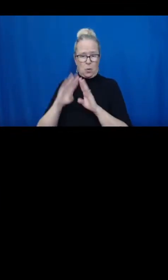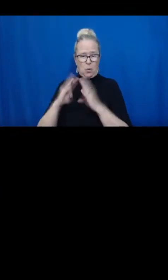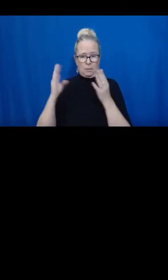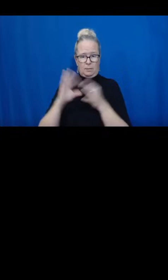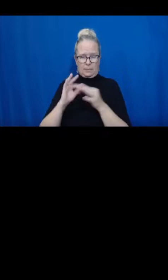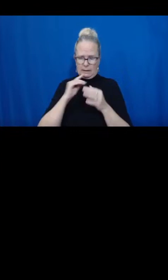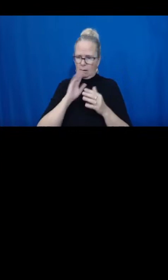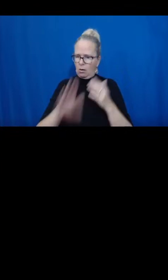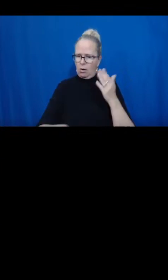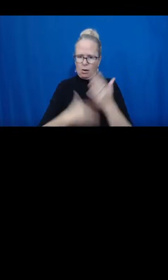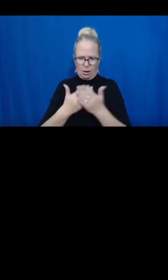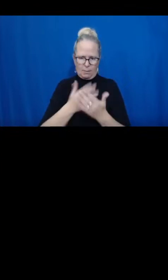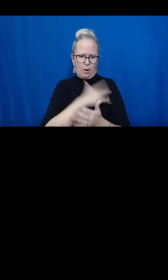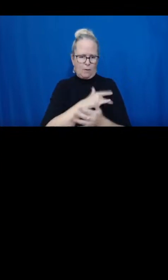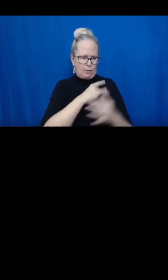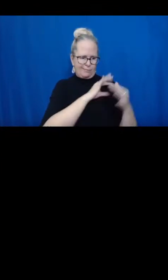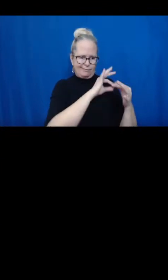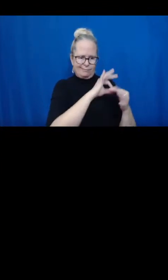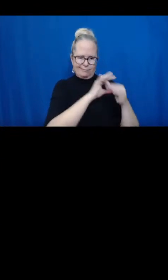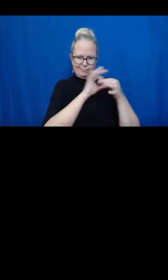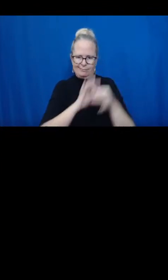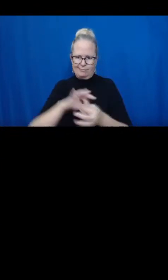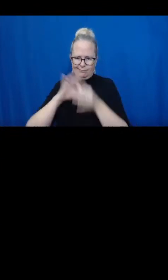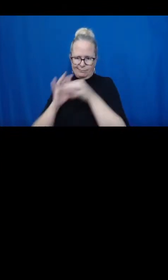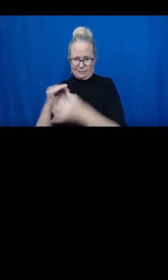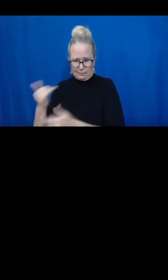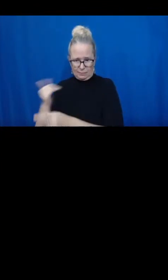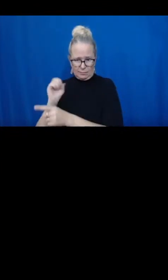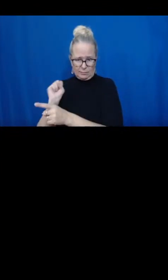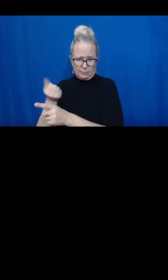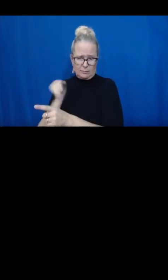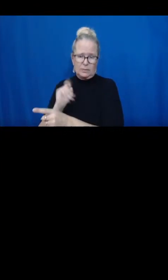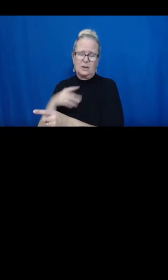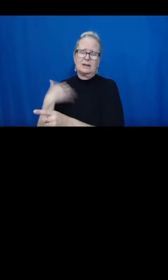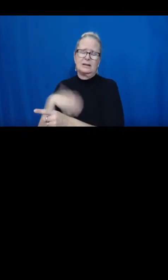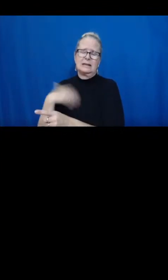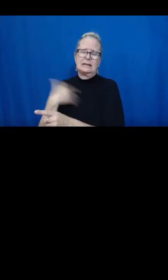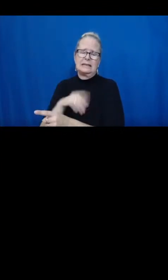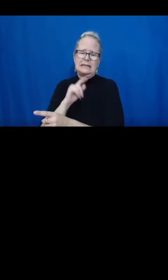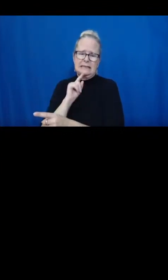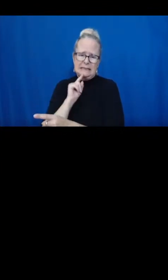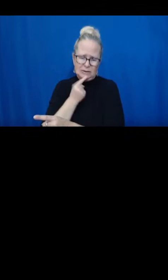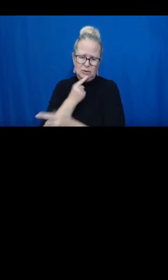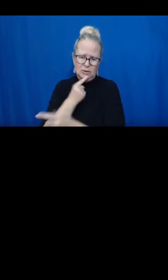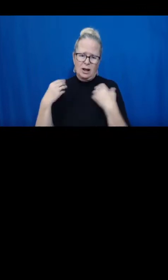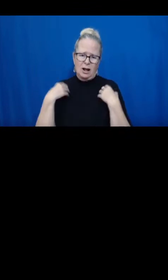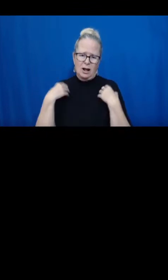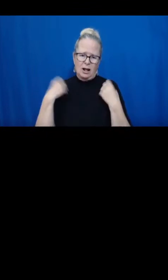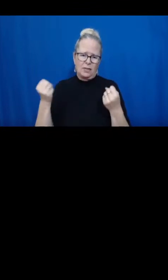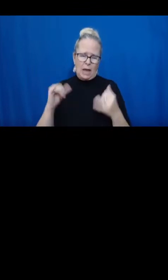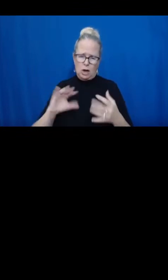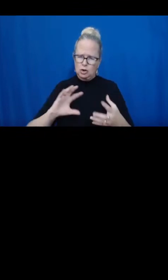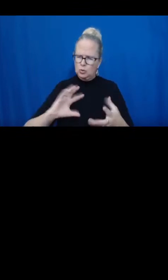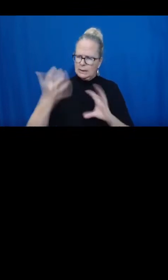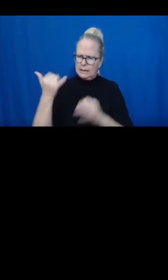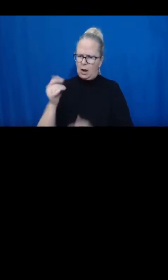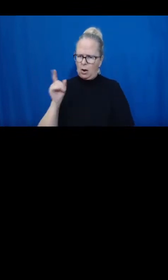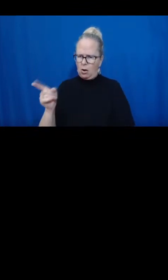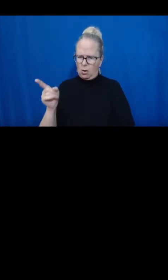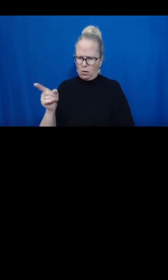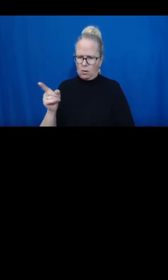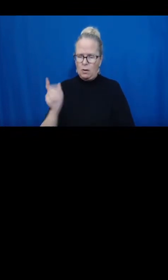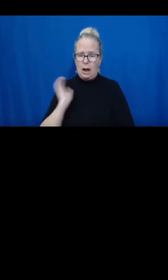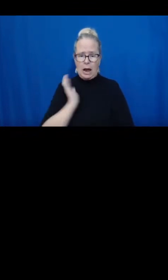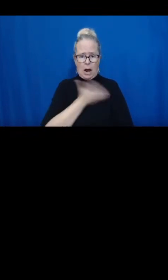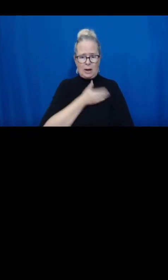Saskatchewan is in a serious healthcare crisis right now. While our system is still functioning beyond its usual capacities,